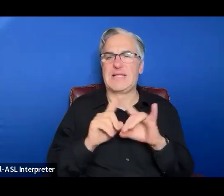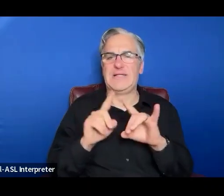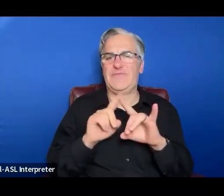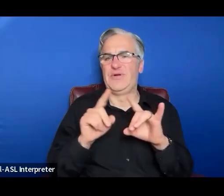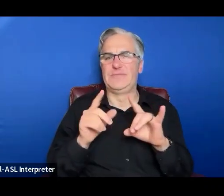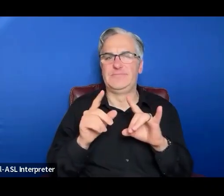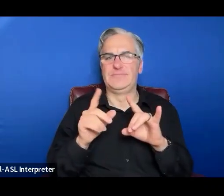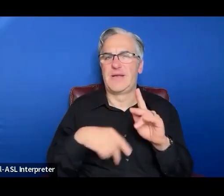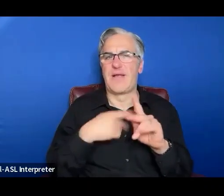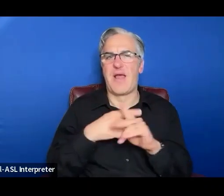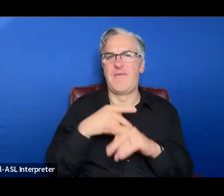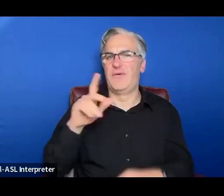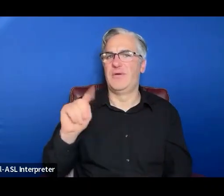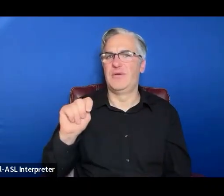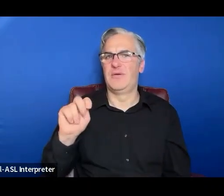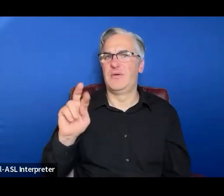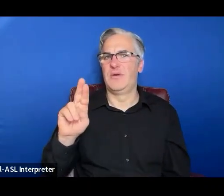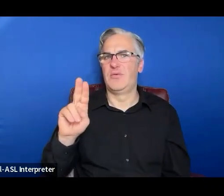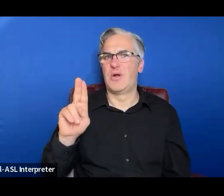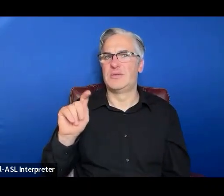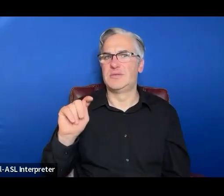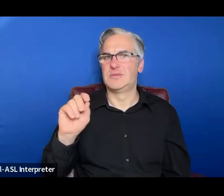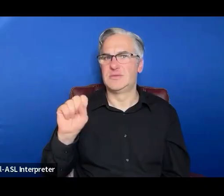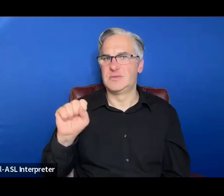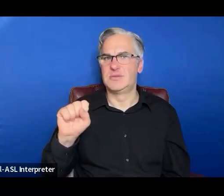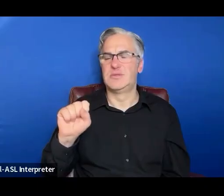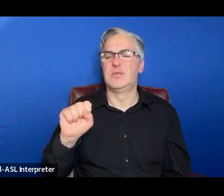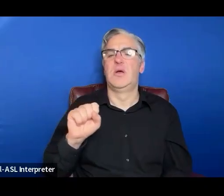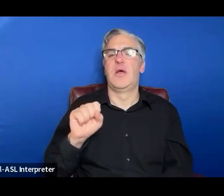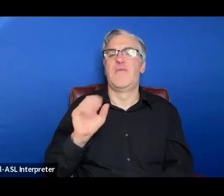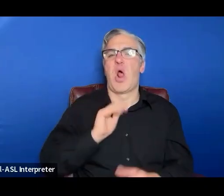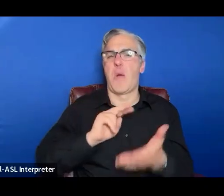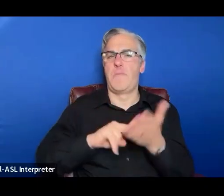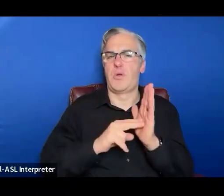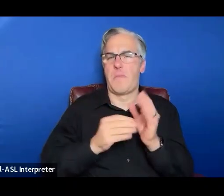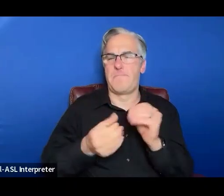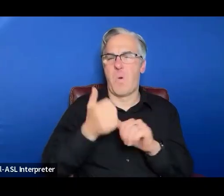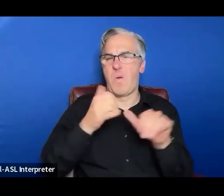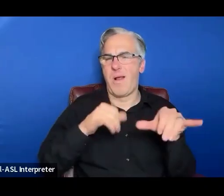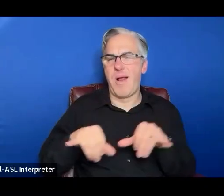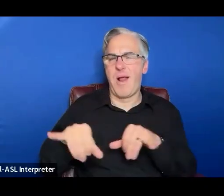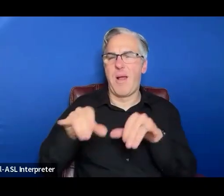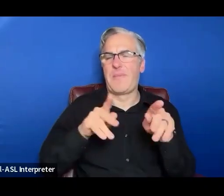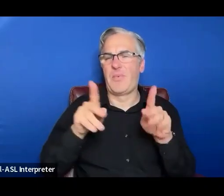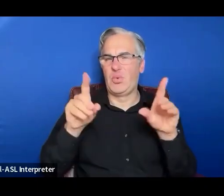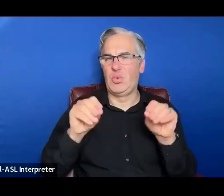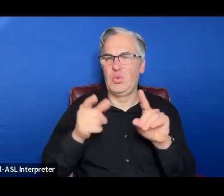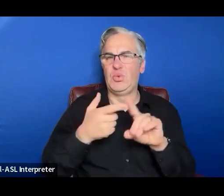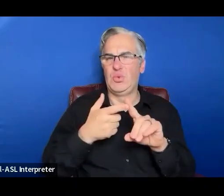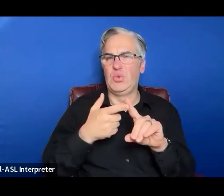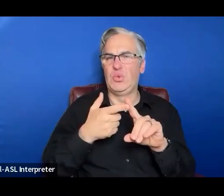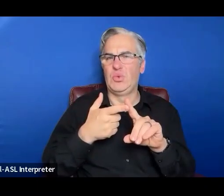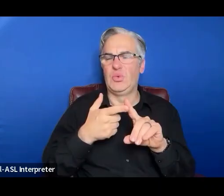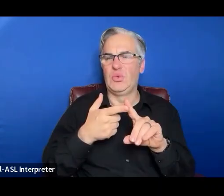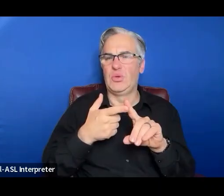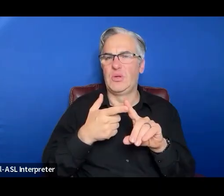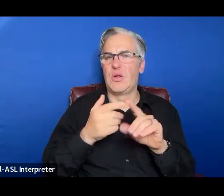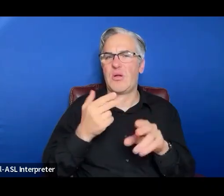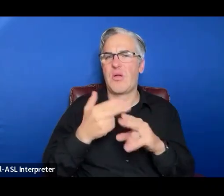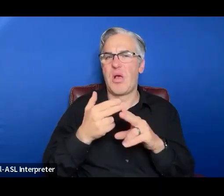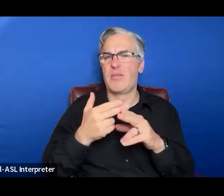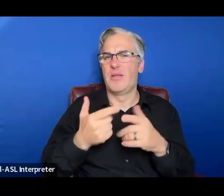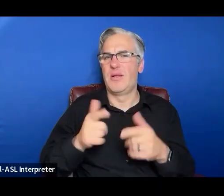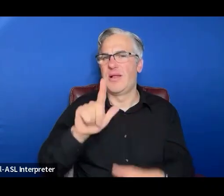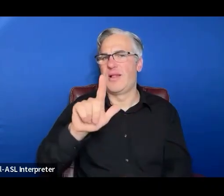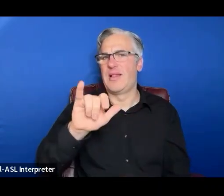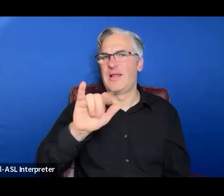trusts out there in the world. For our purposes, the most common trust that people do to avoid probate is called a living